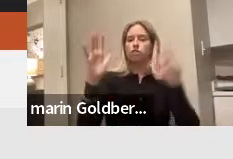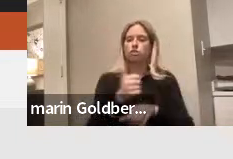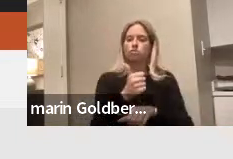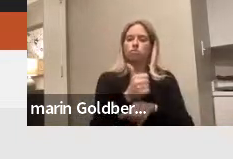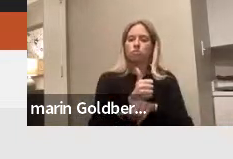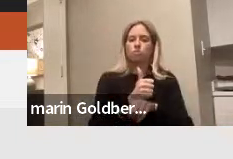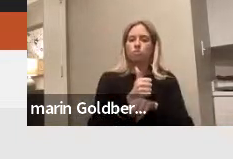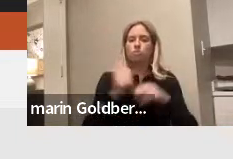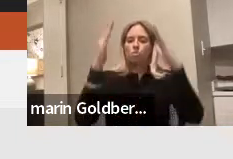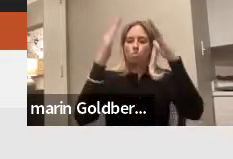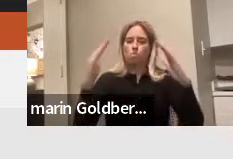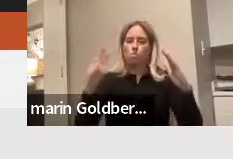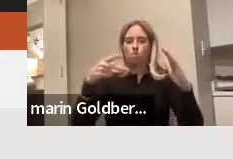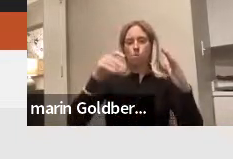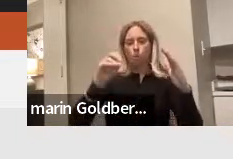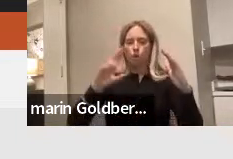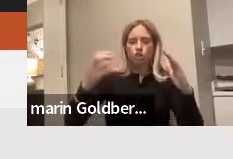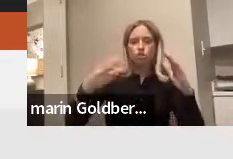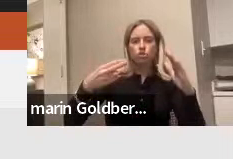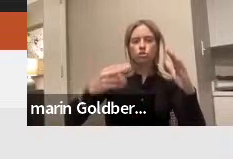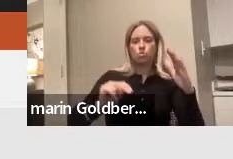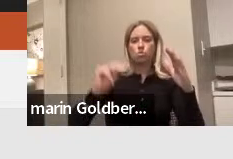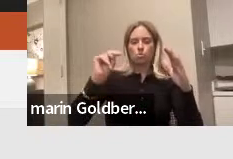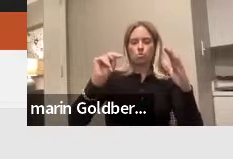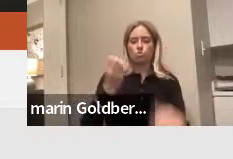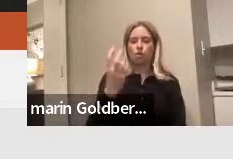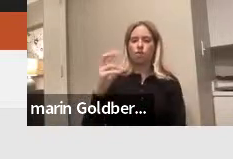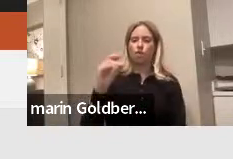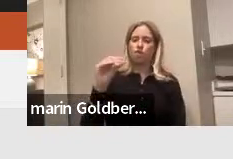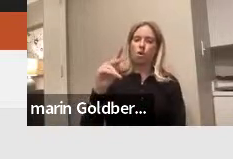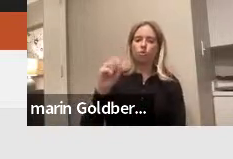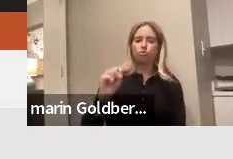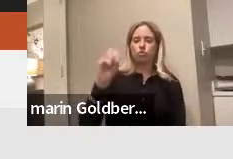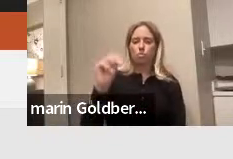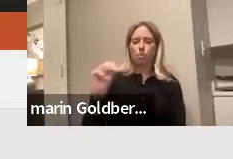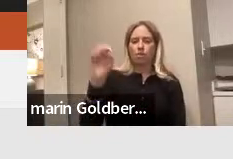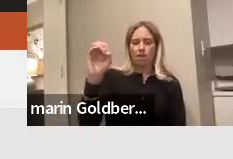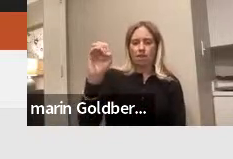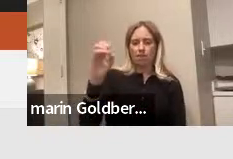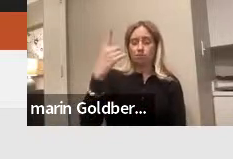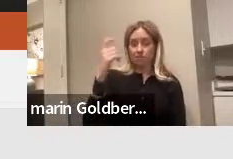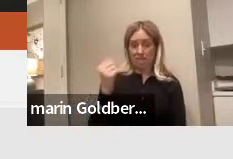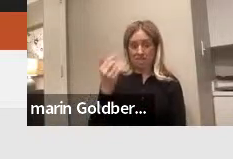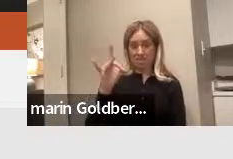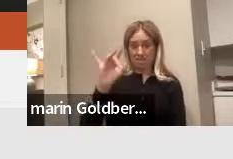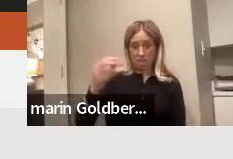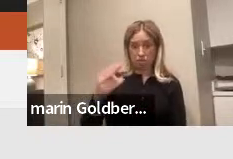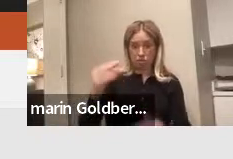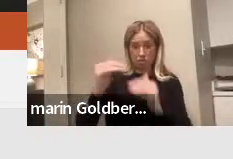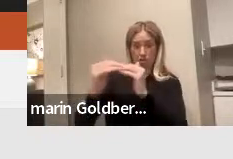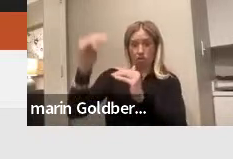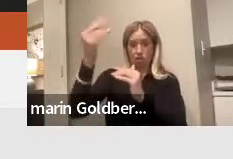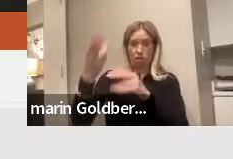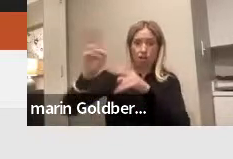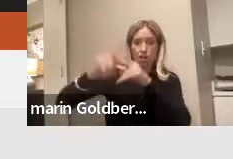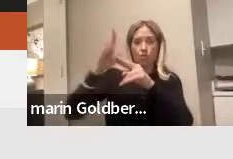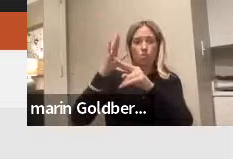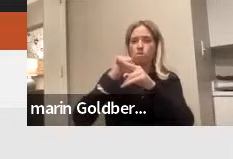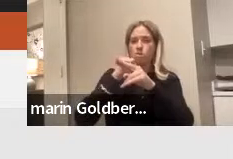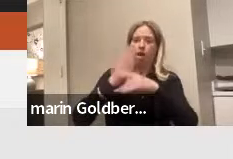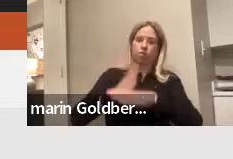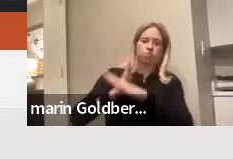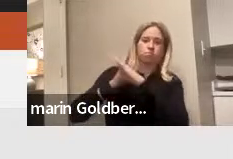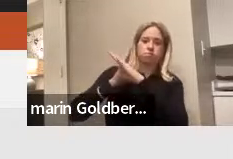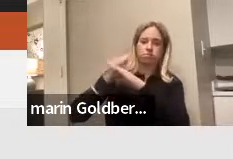at 1212 Oak Street Northeast, because an 18-inch increase will not unduly affect neighboring properties. The proposed construction